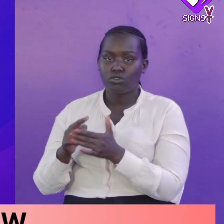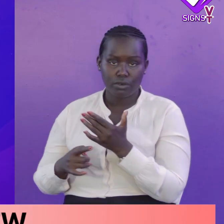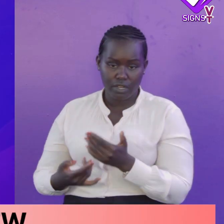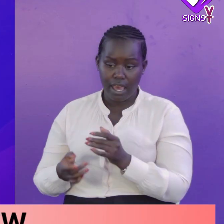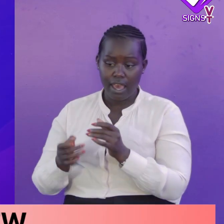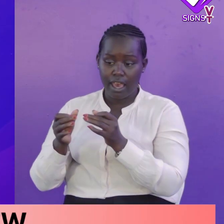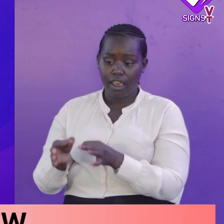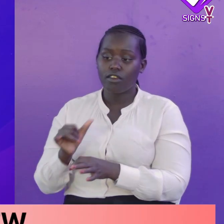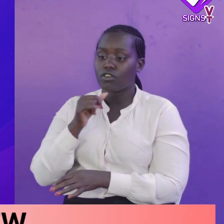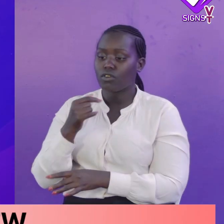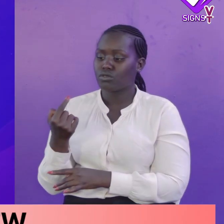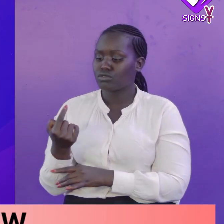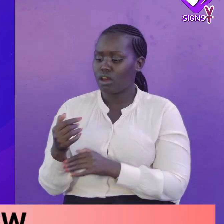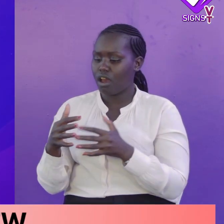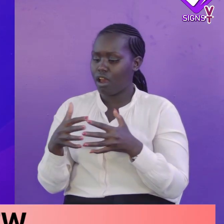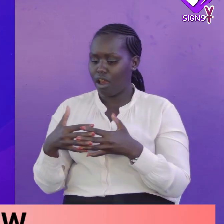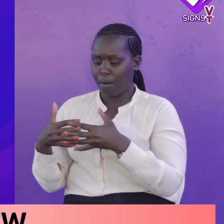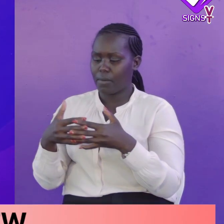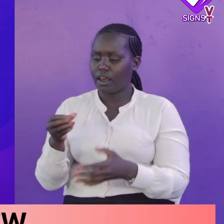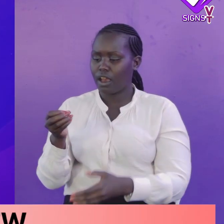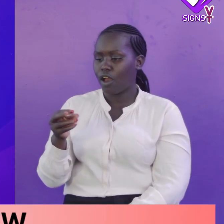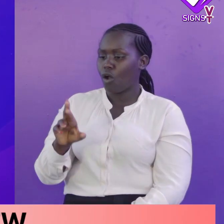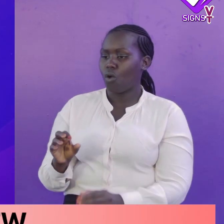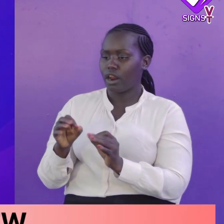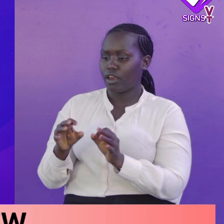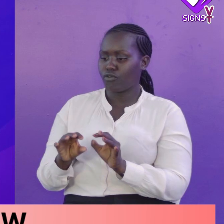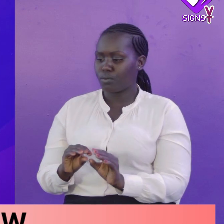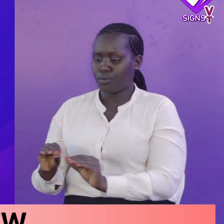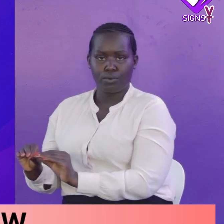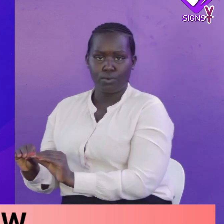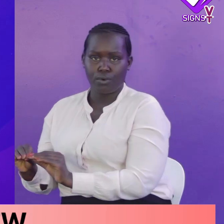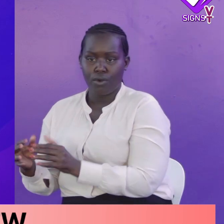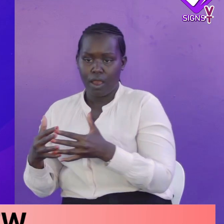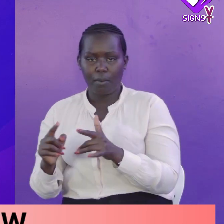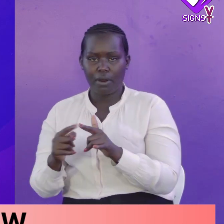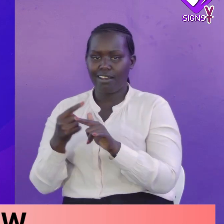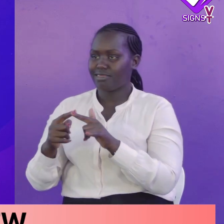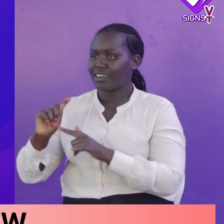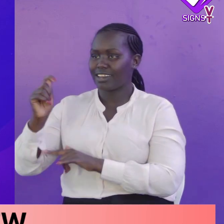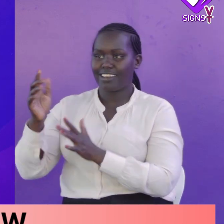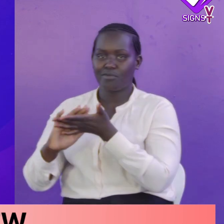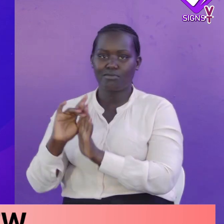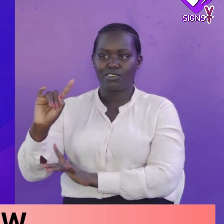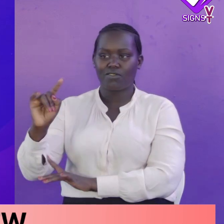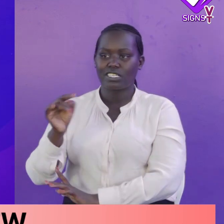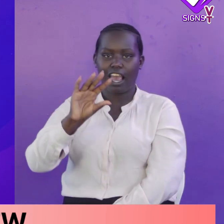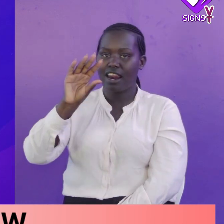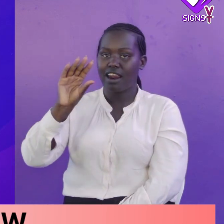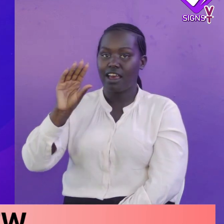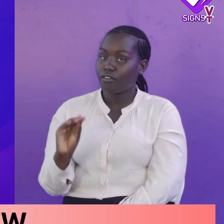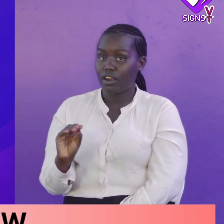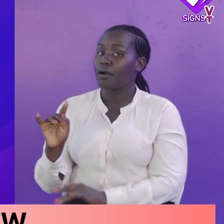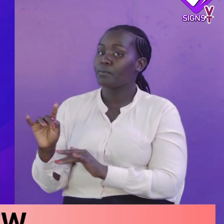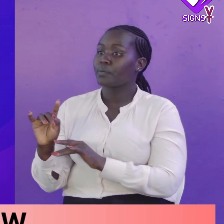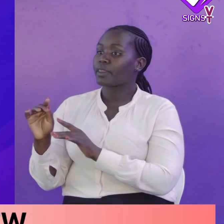if it was not America, or if we remove America, Kenya comes first. And in Africa, so Kenya